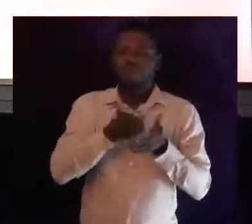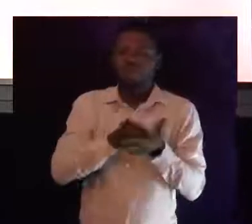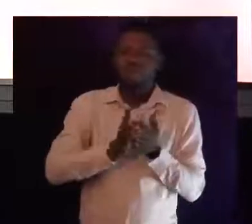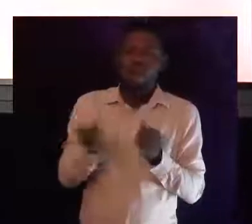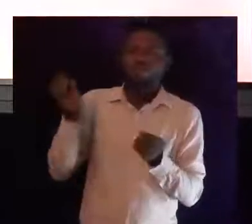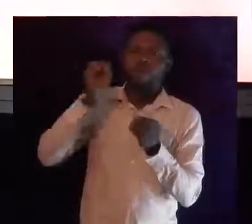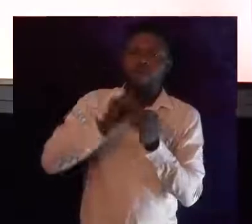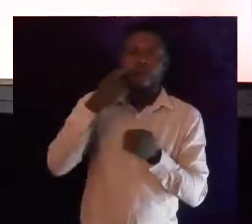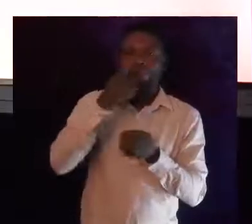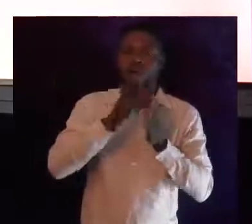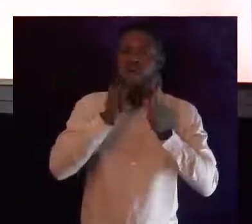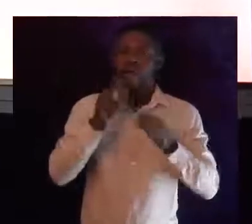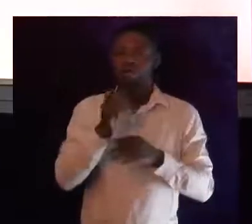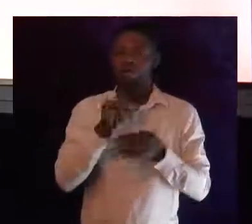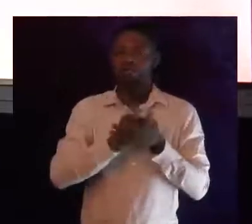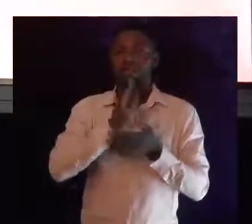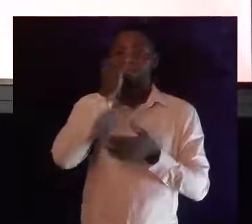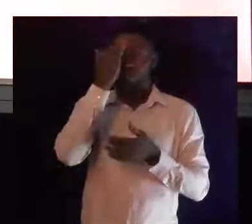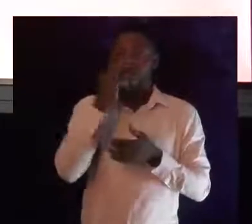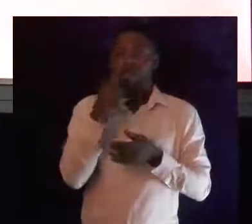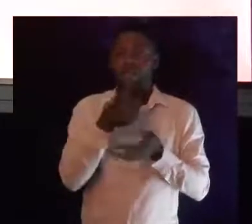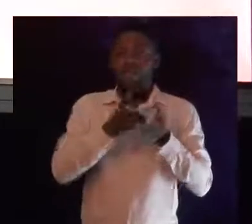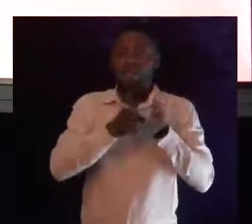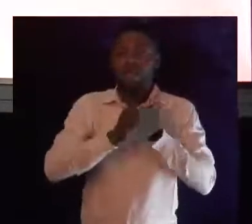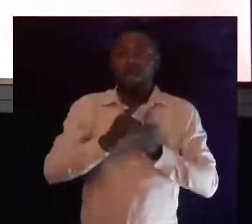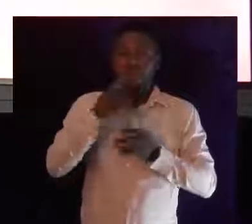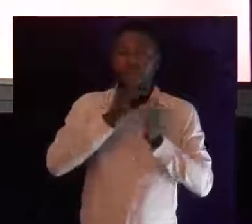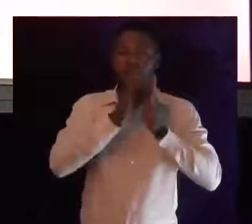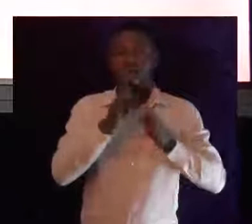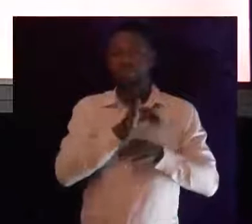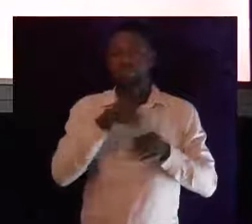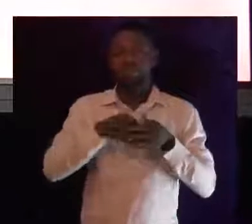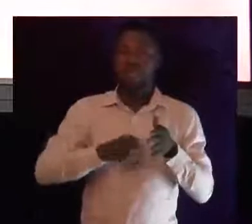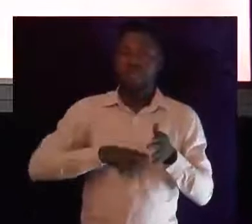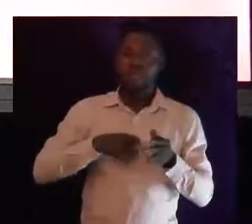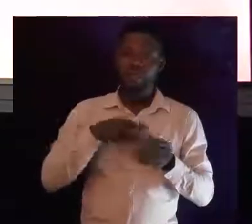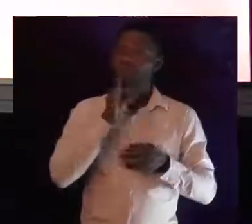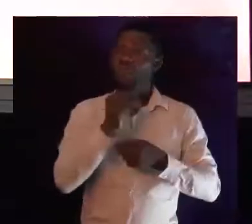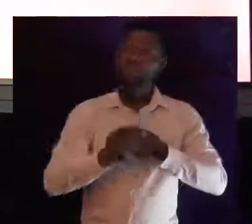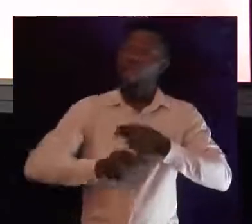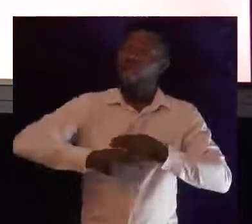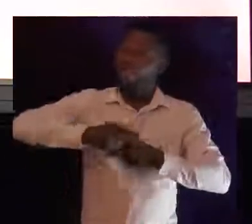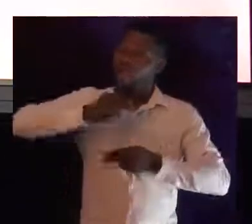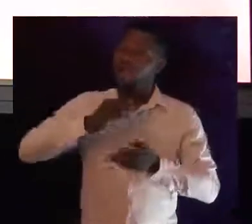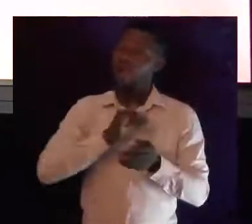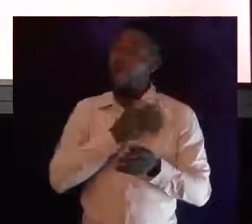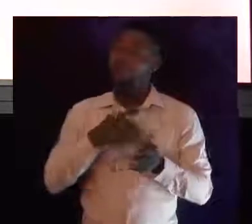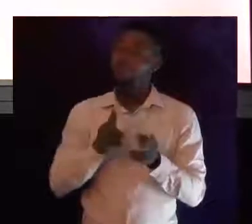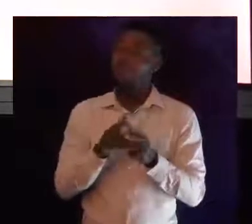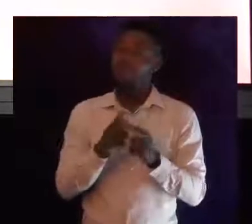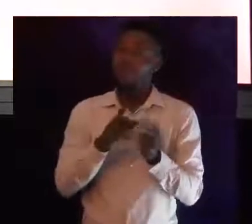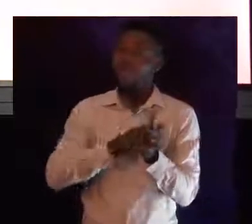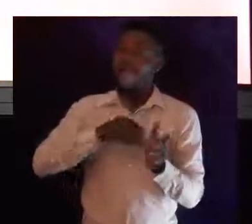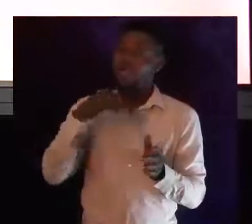demand more for houses. So that is why the demand for housing in Lagos is higher. So